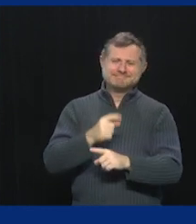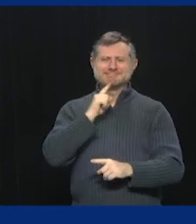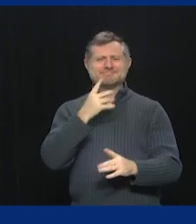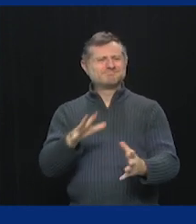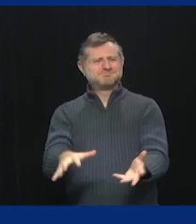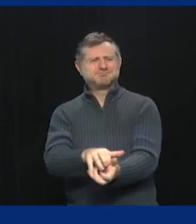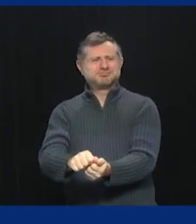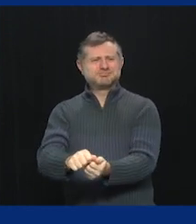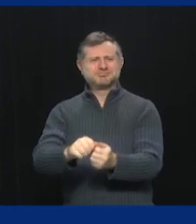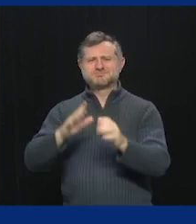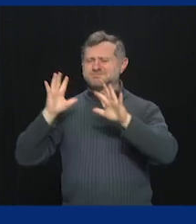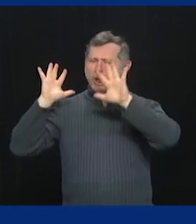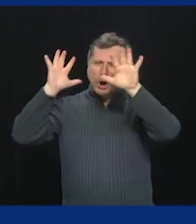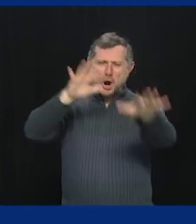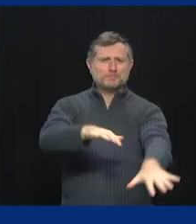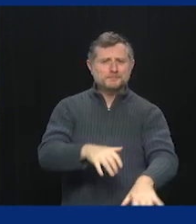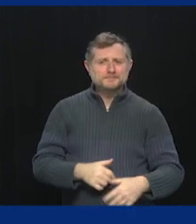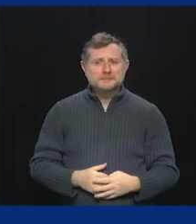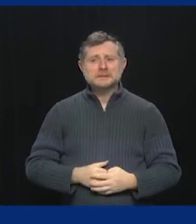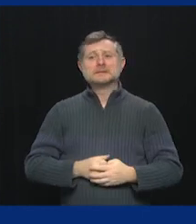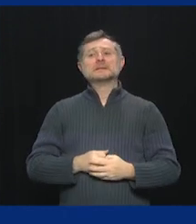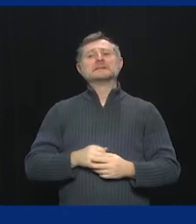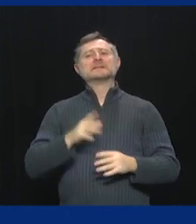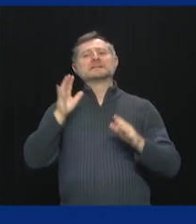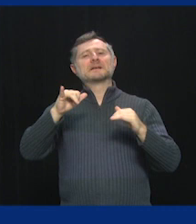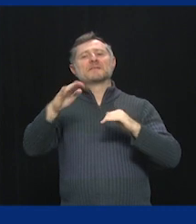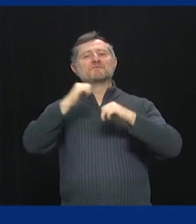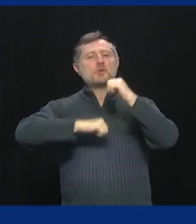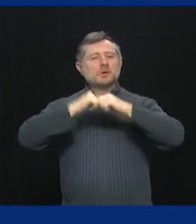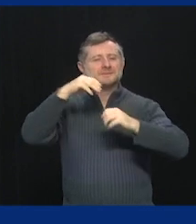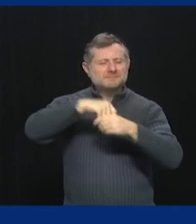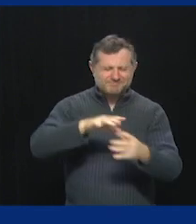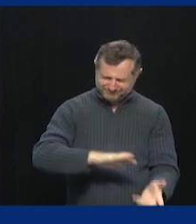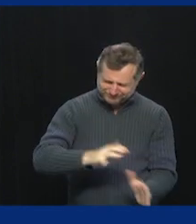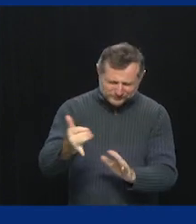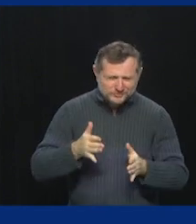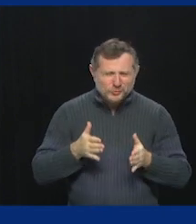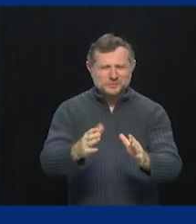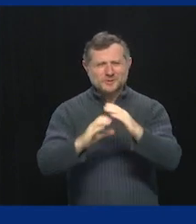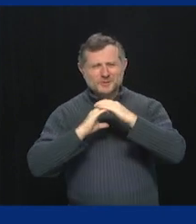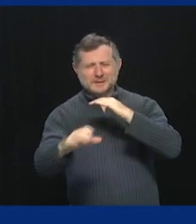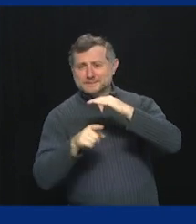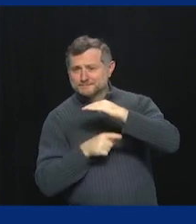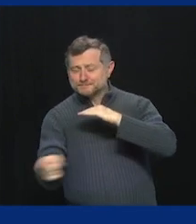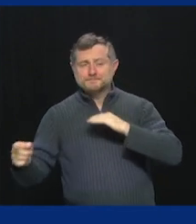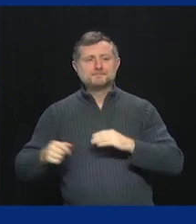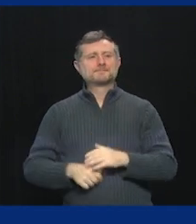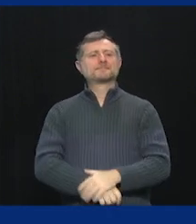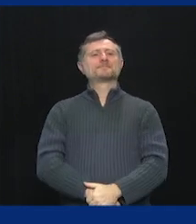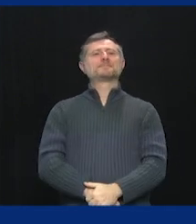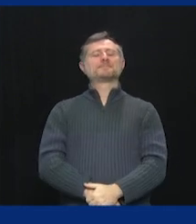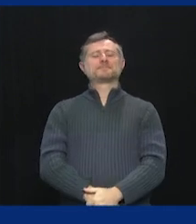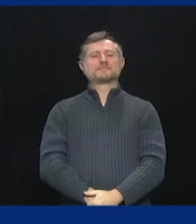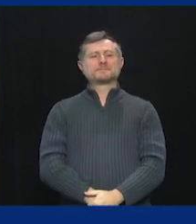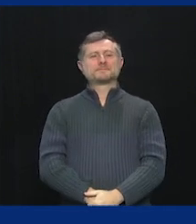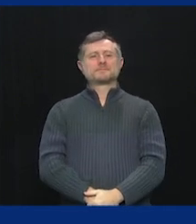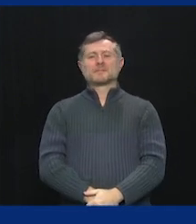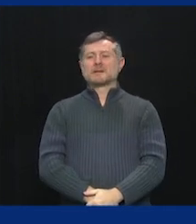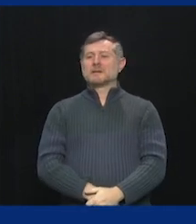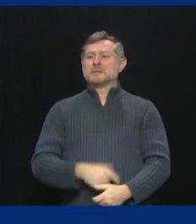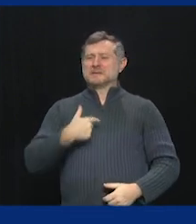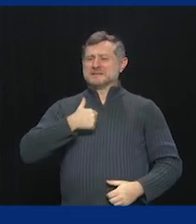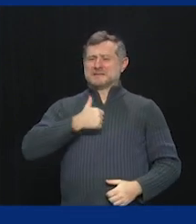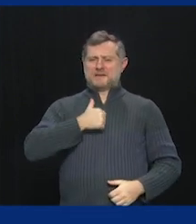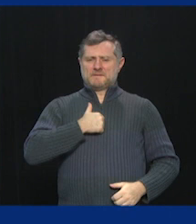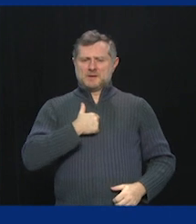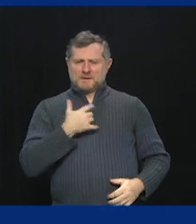been undertaken by our infrastructure systems and our public property. I did a lot of time on the ground. I'm the